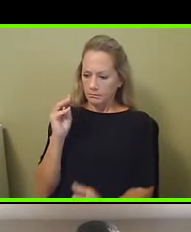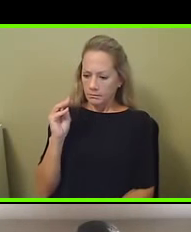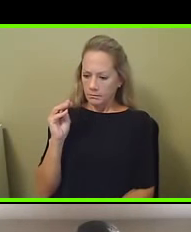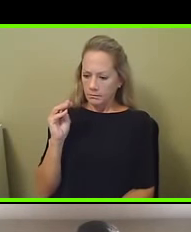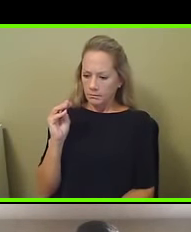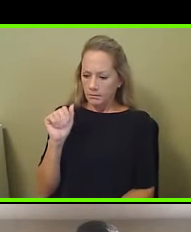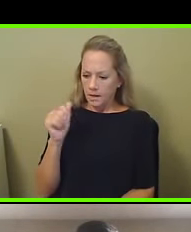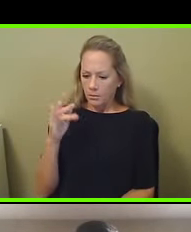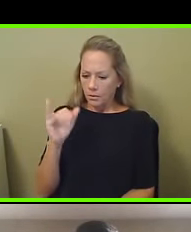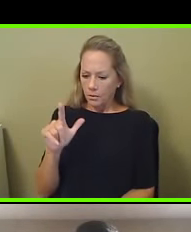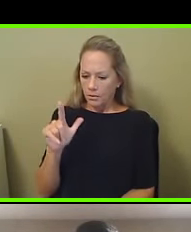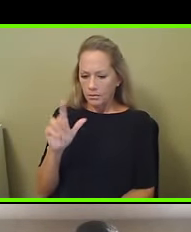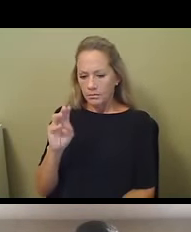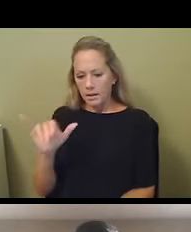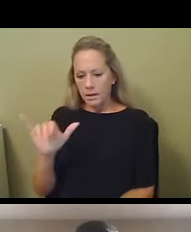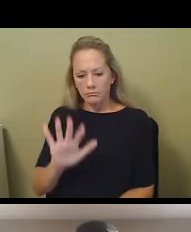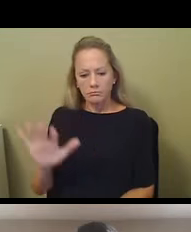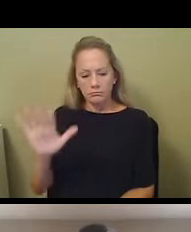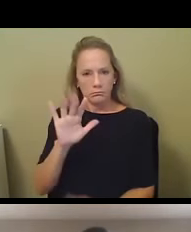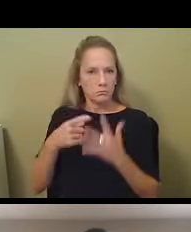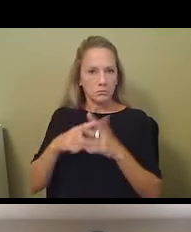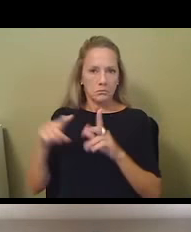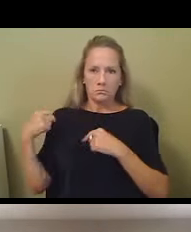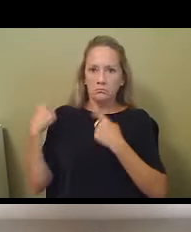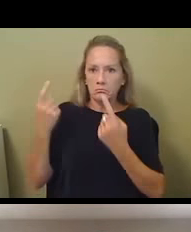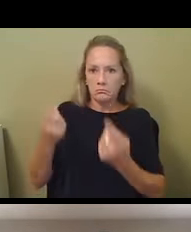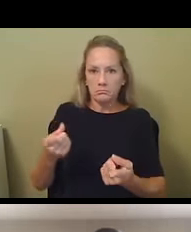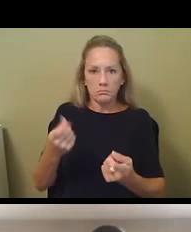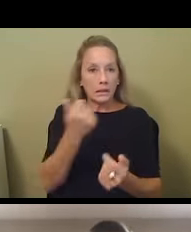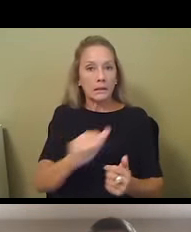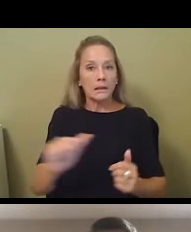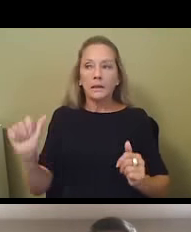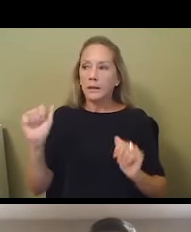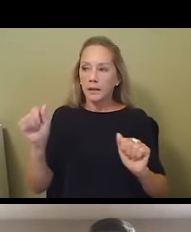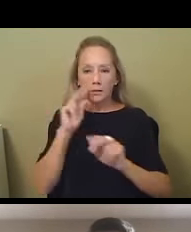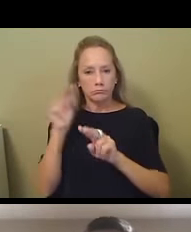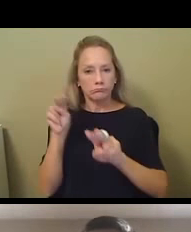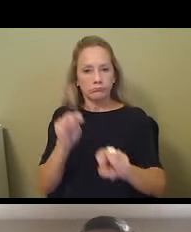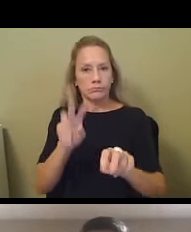or May. But it's available for anyone to look at.